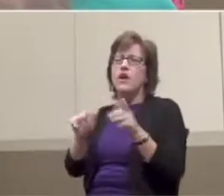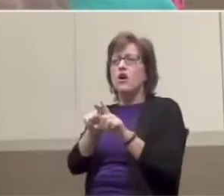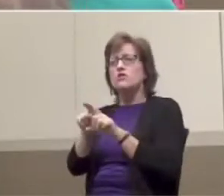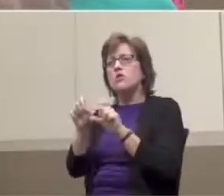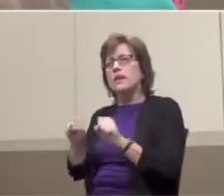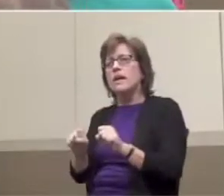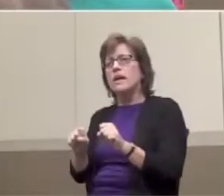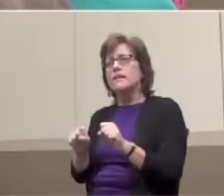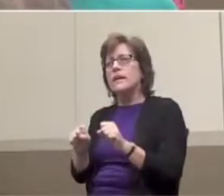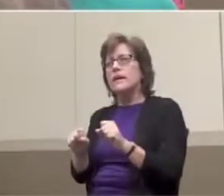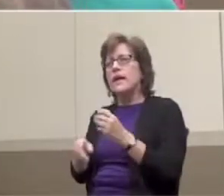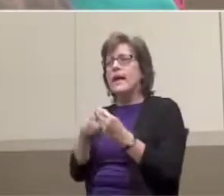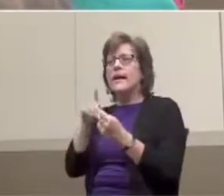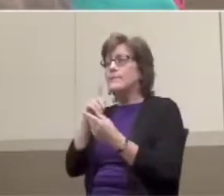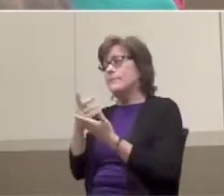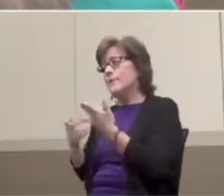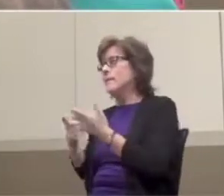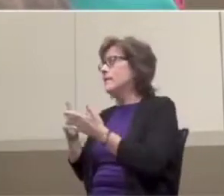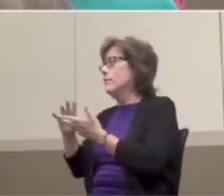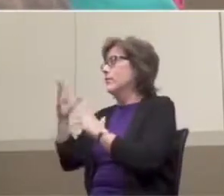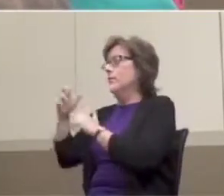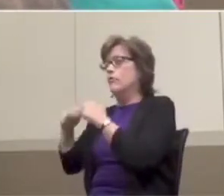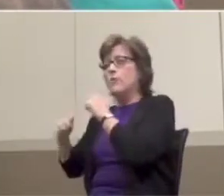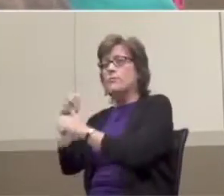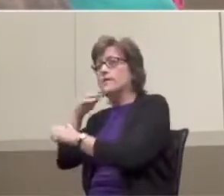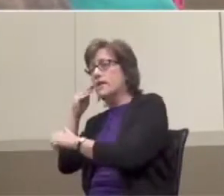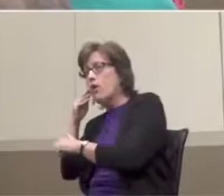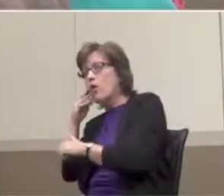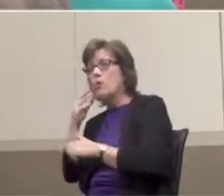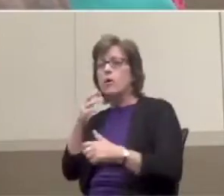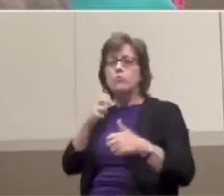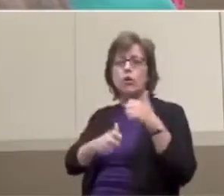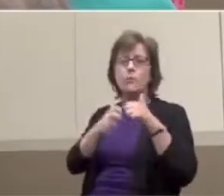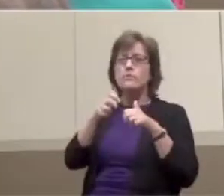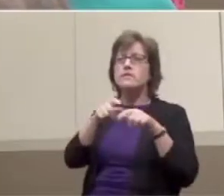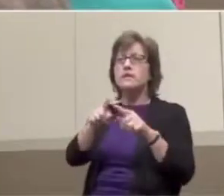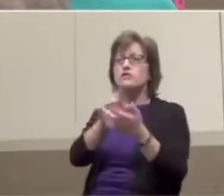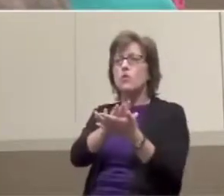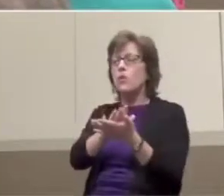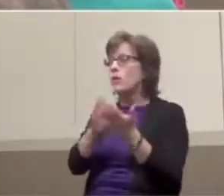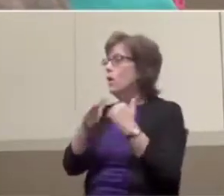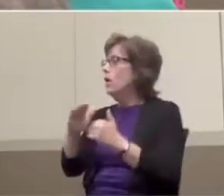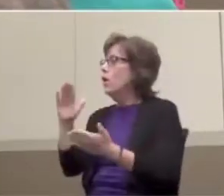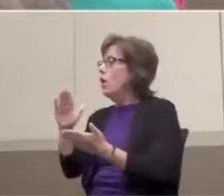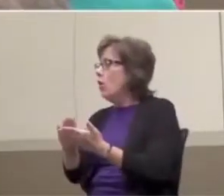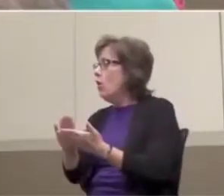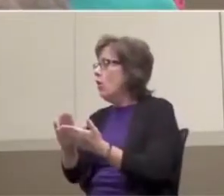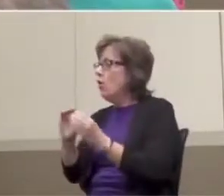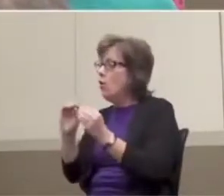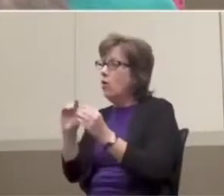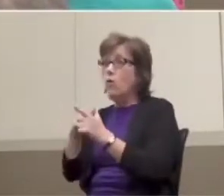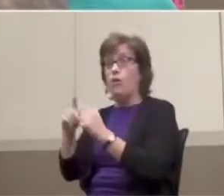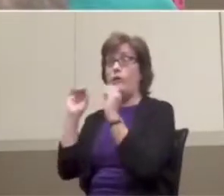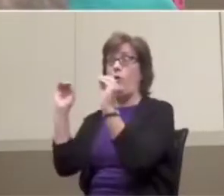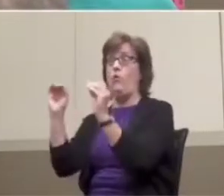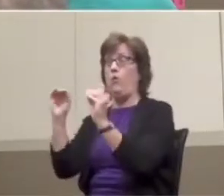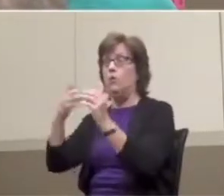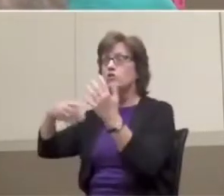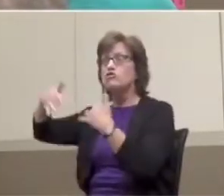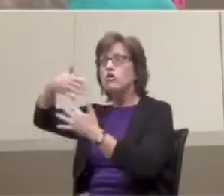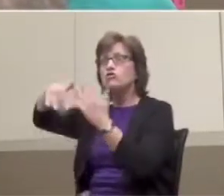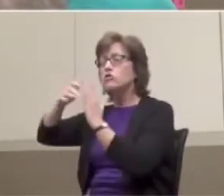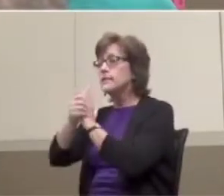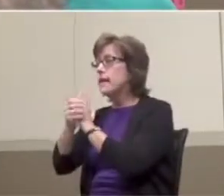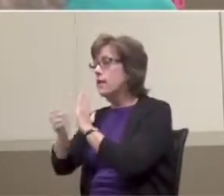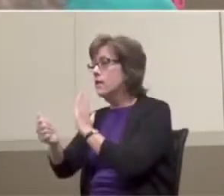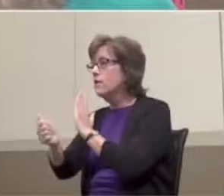is like problems at home, problems at school. Those social skills or lack of social skills, and not having